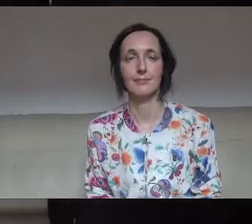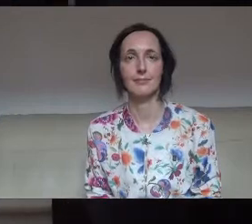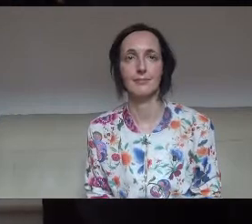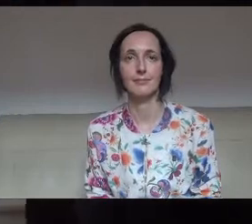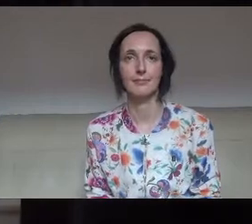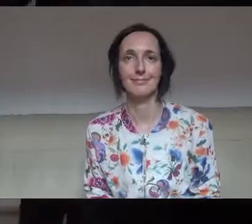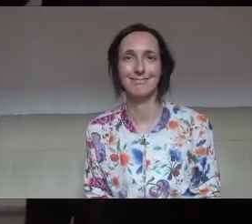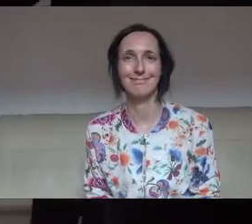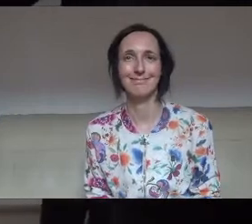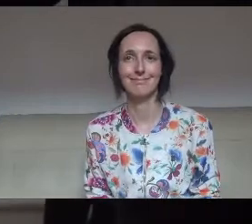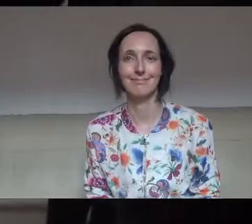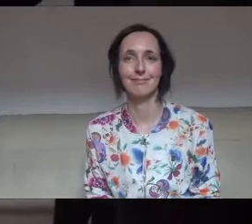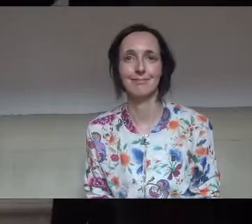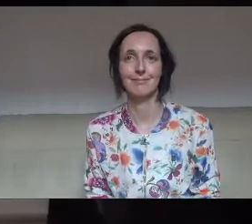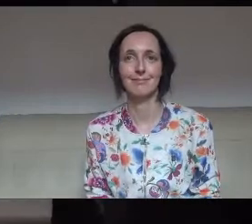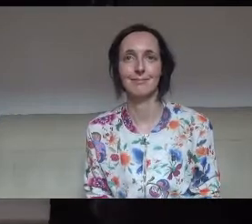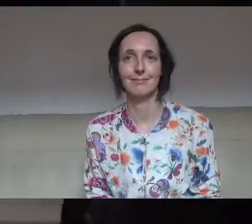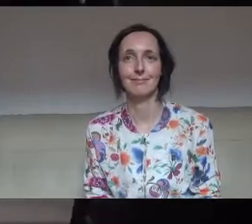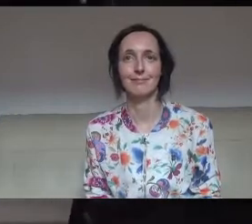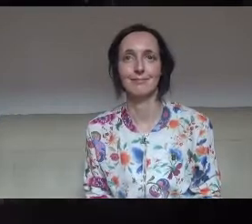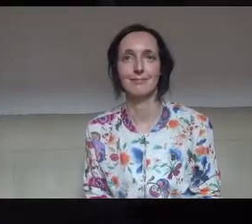tigelle.